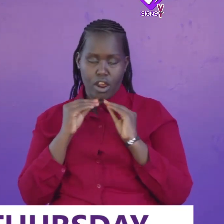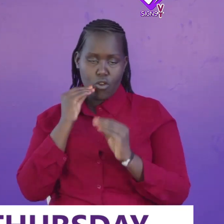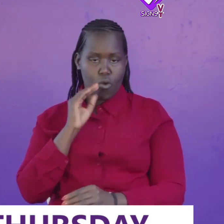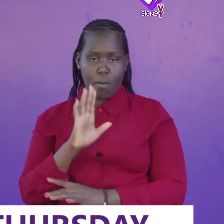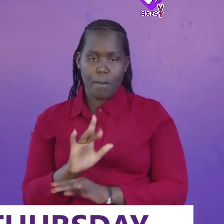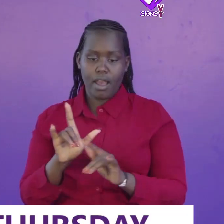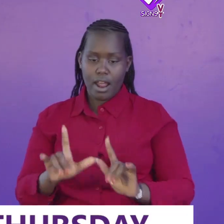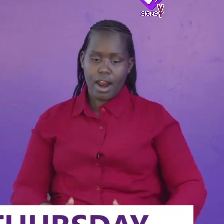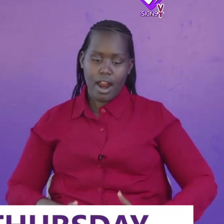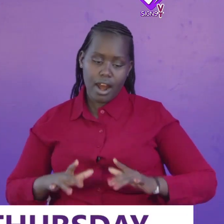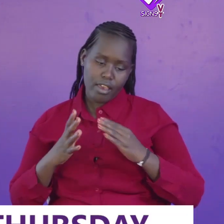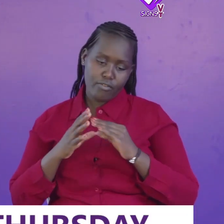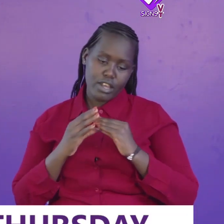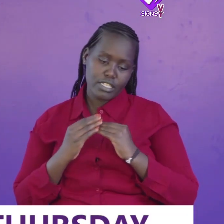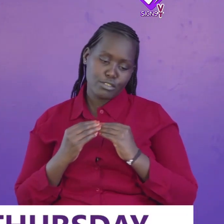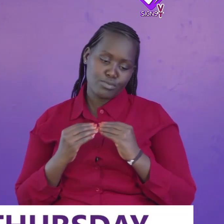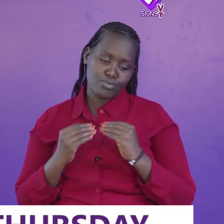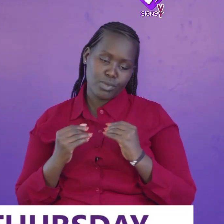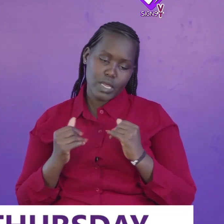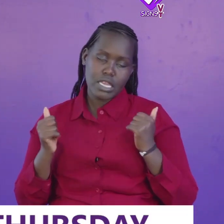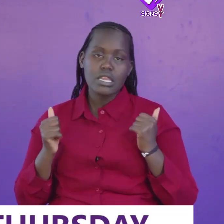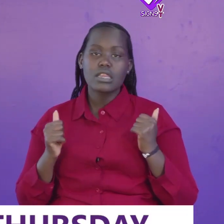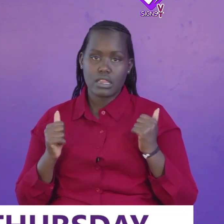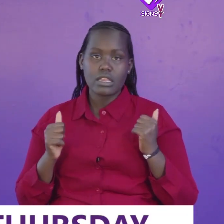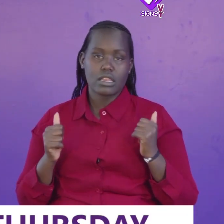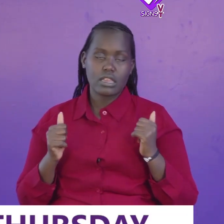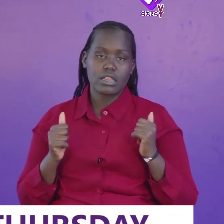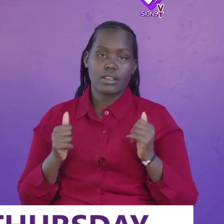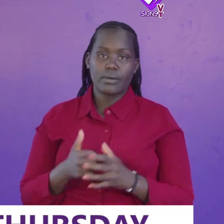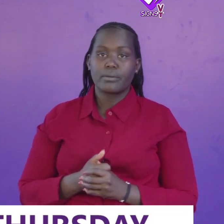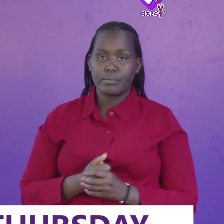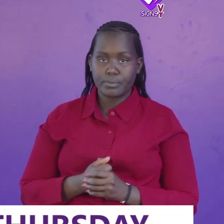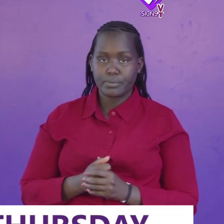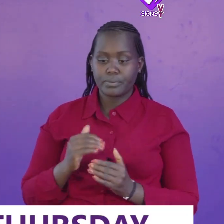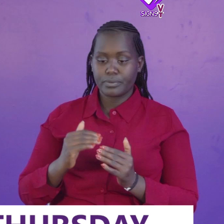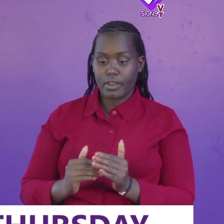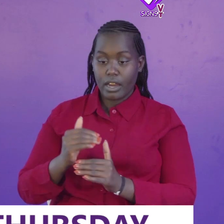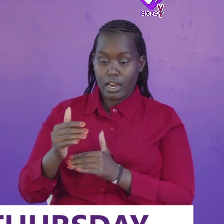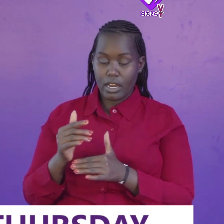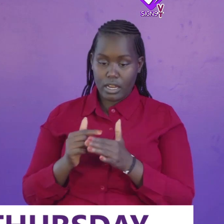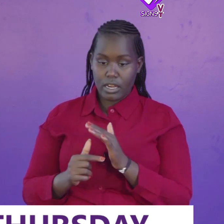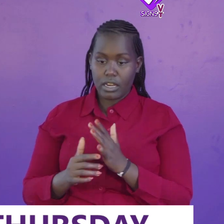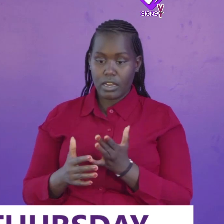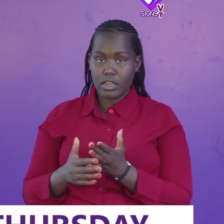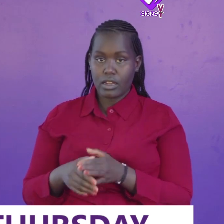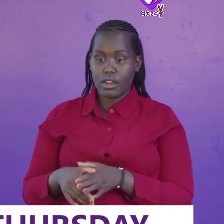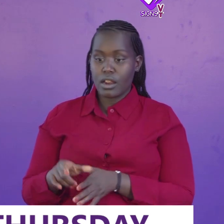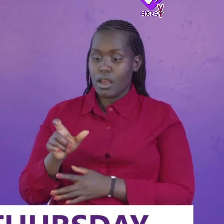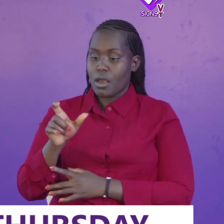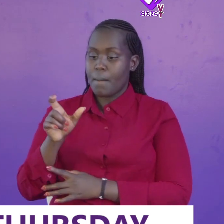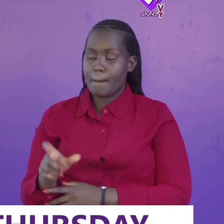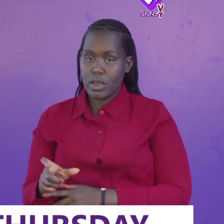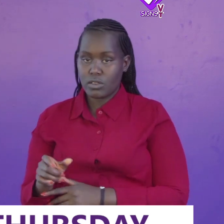ni we've come a long way. True. Next ni in-person networks.